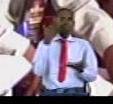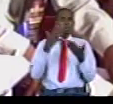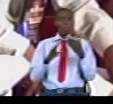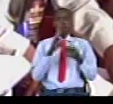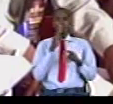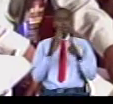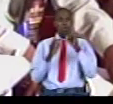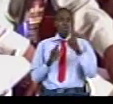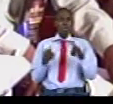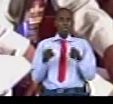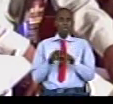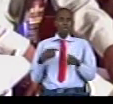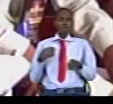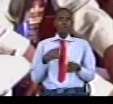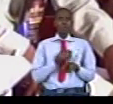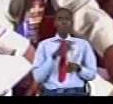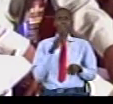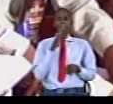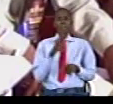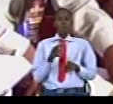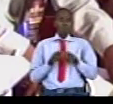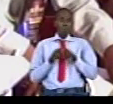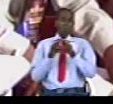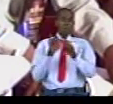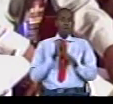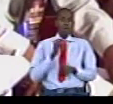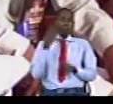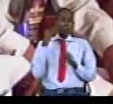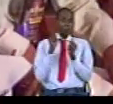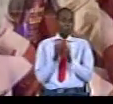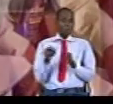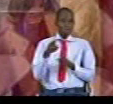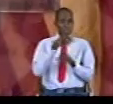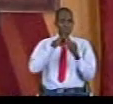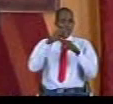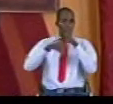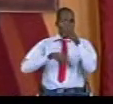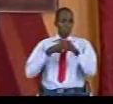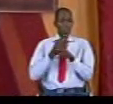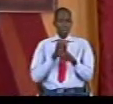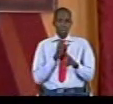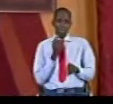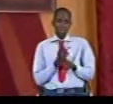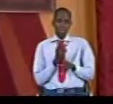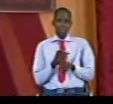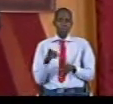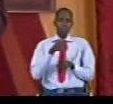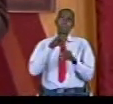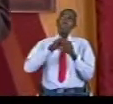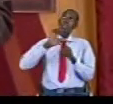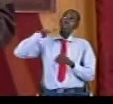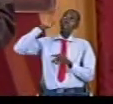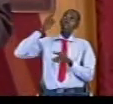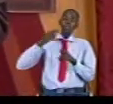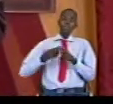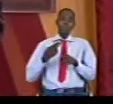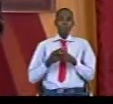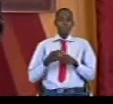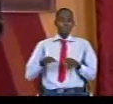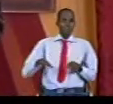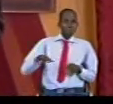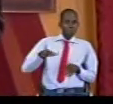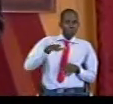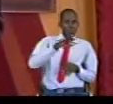we are. While I was with them in the world, I kept them in thy name. Those that